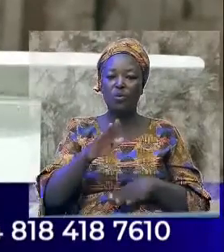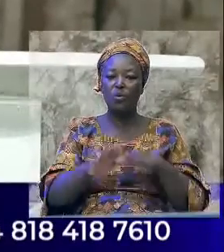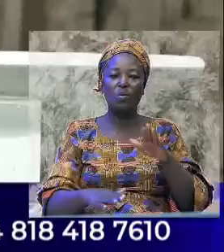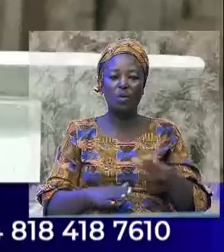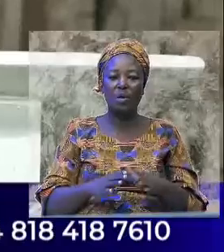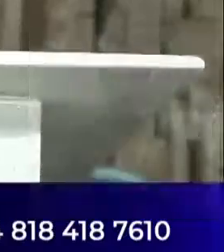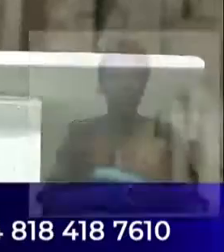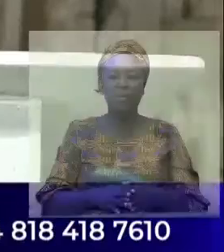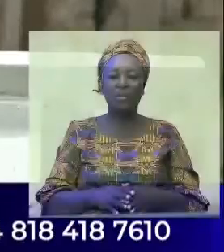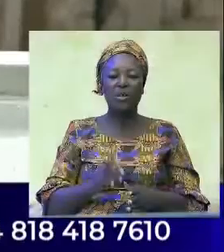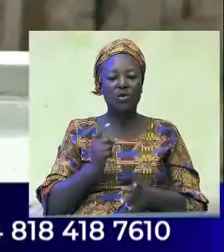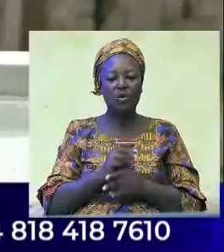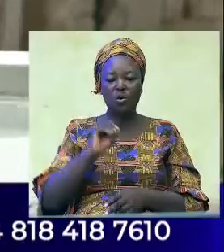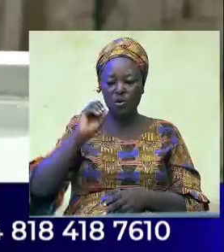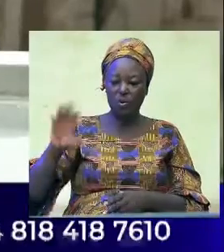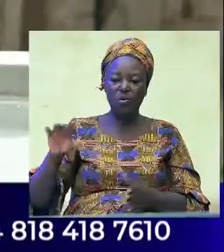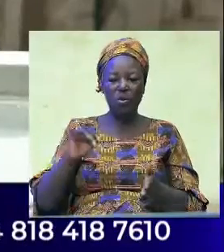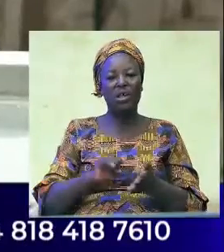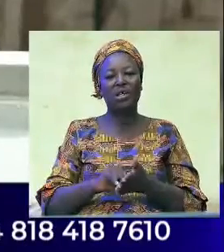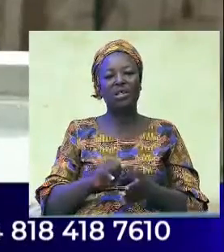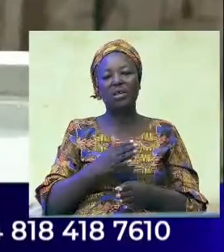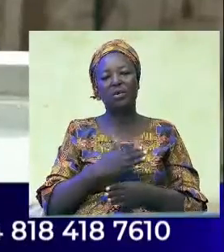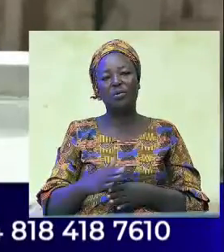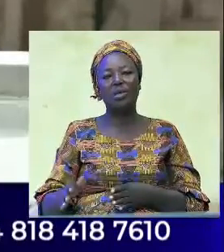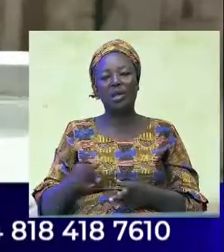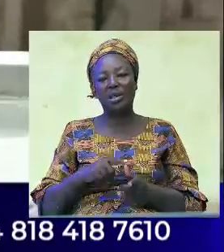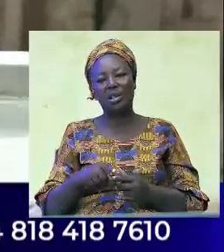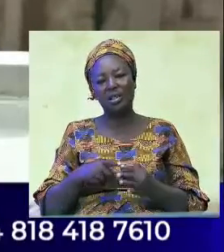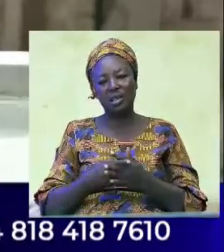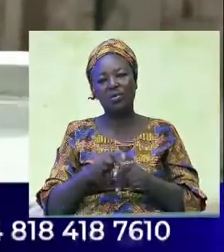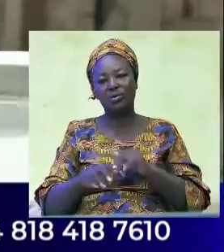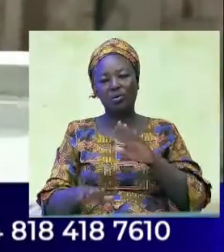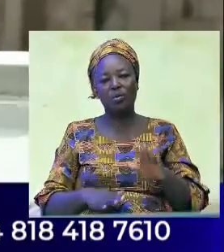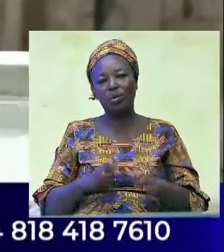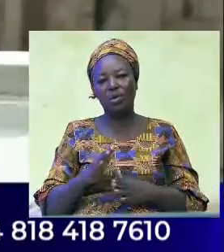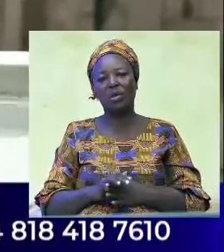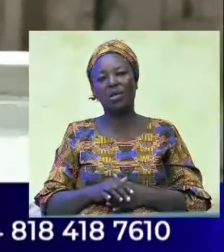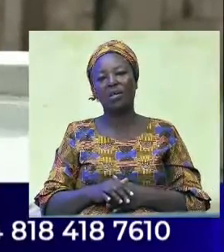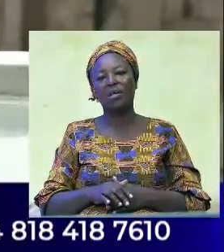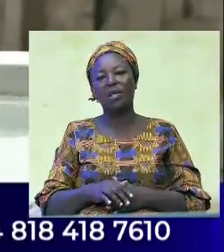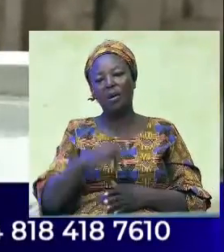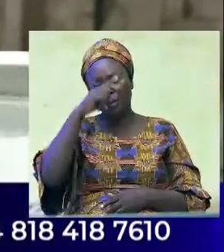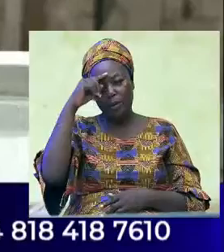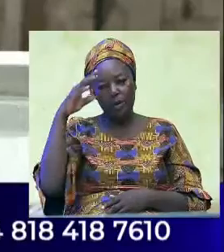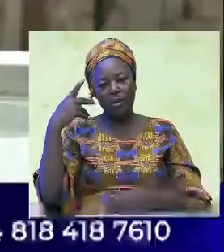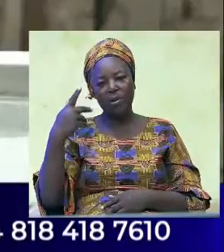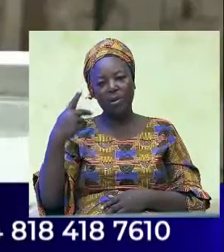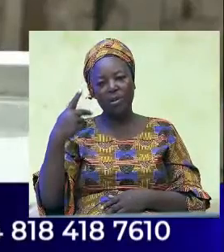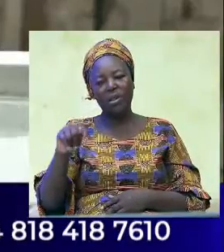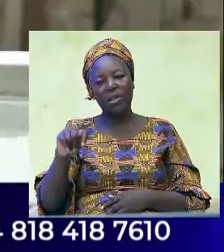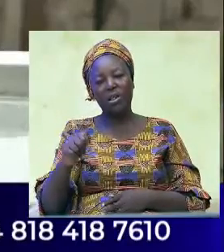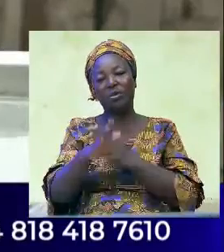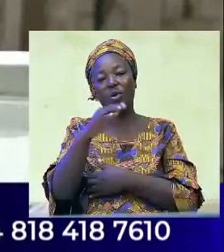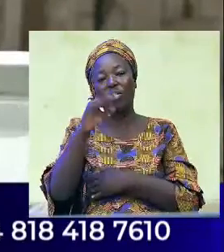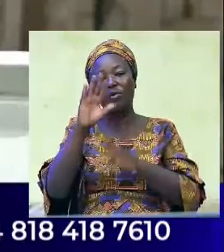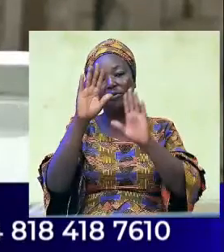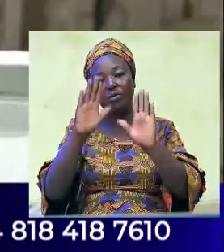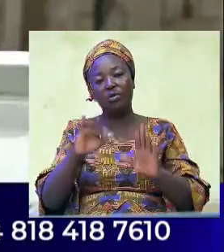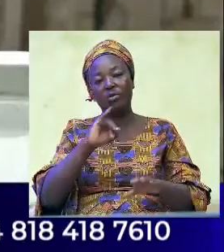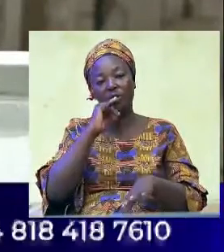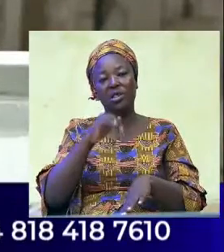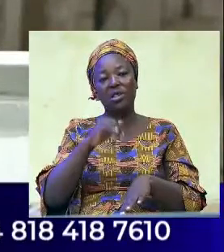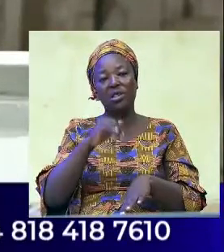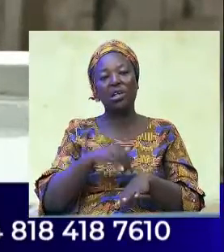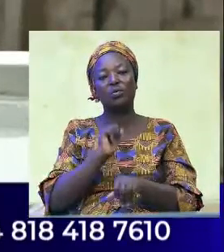Are you using walker? Just drop it, come out. The God of miracles is at work.